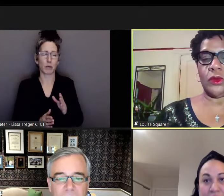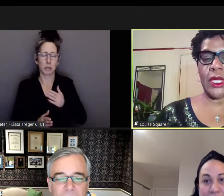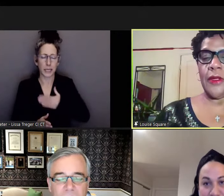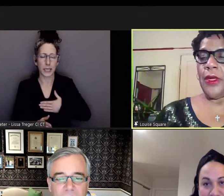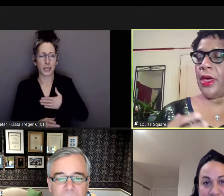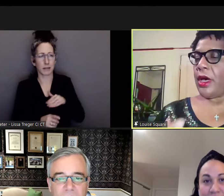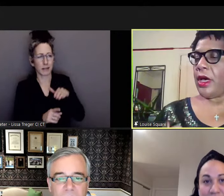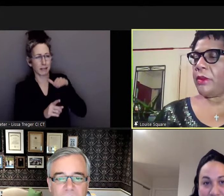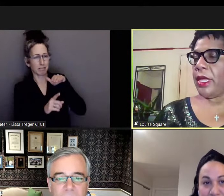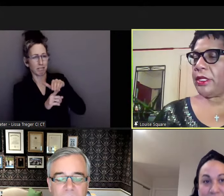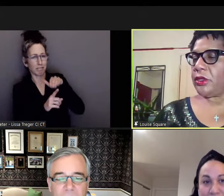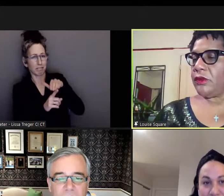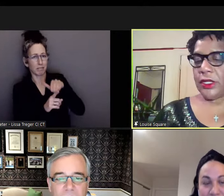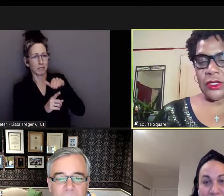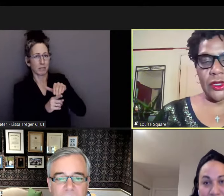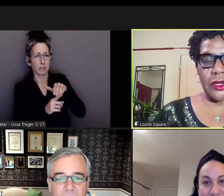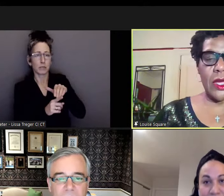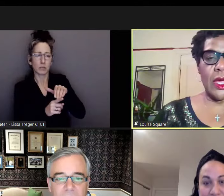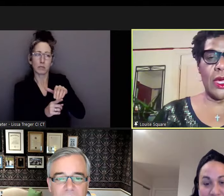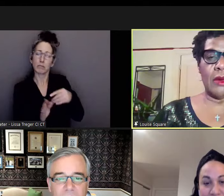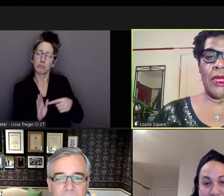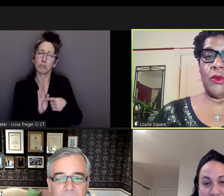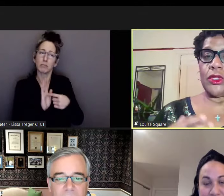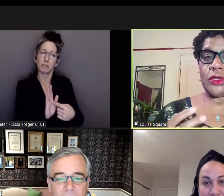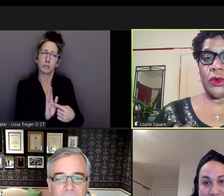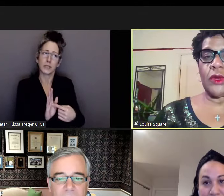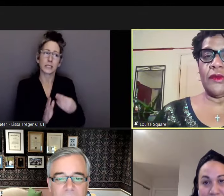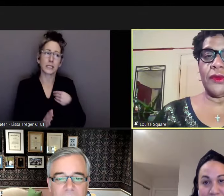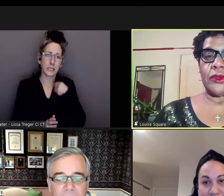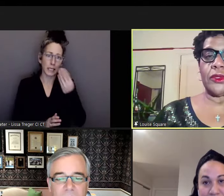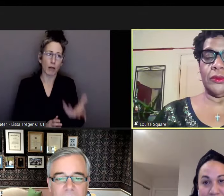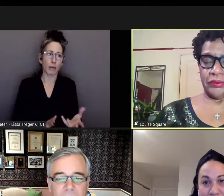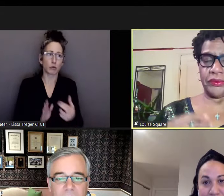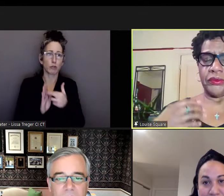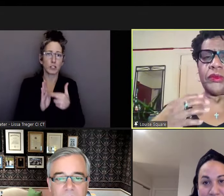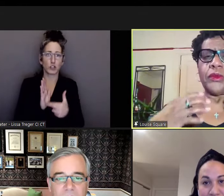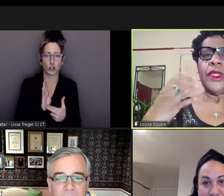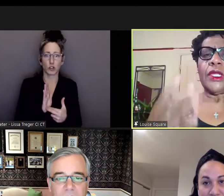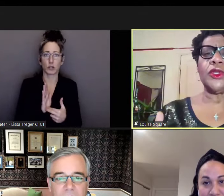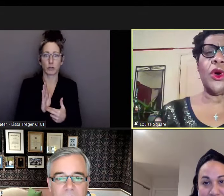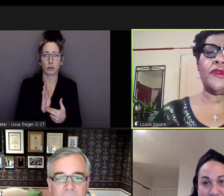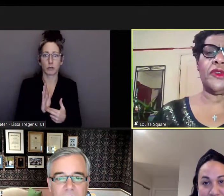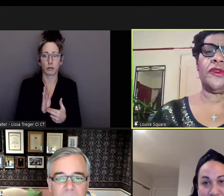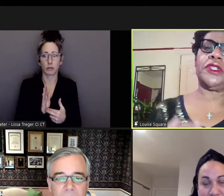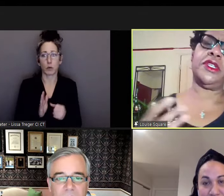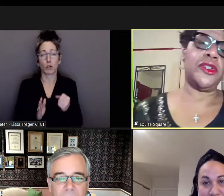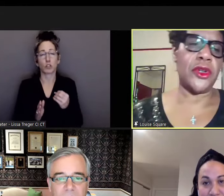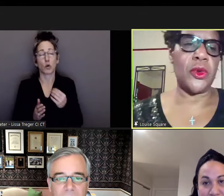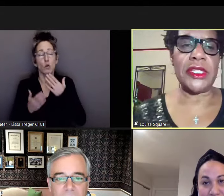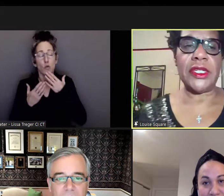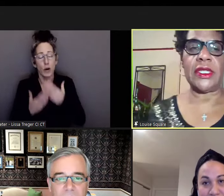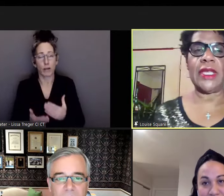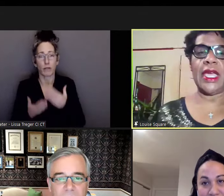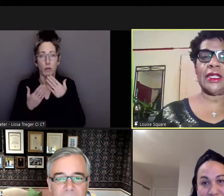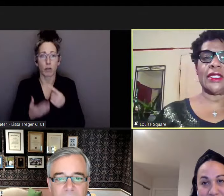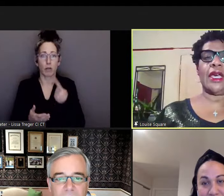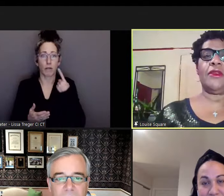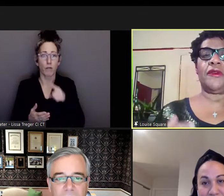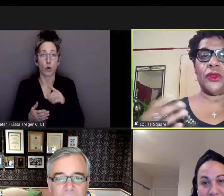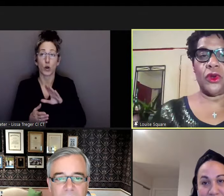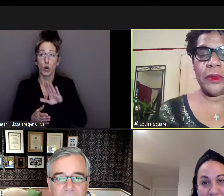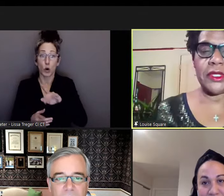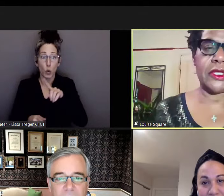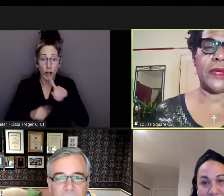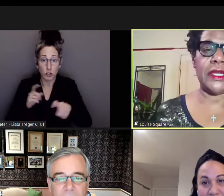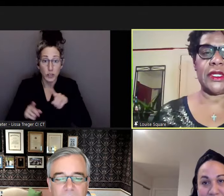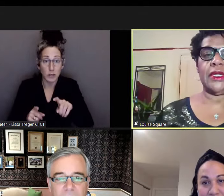ask them to tune in and to register. And we're so grateful to all of you for sending your questions in ahead of